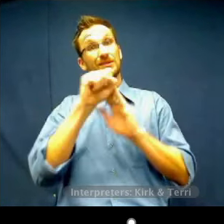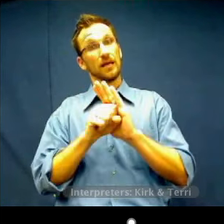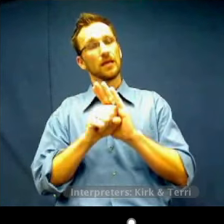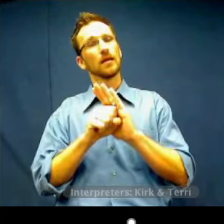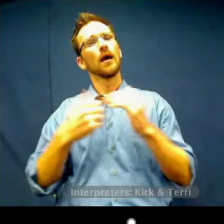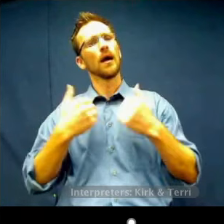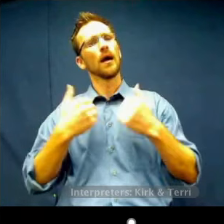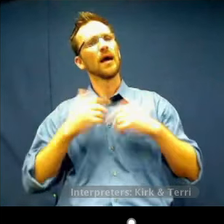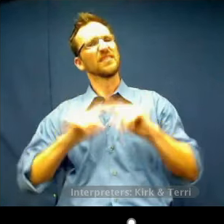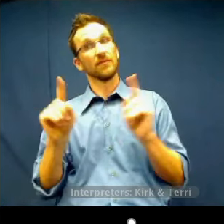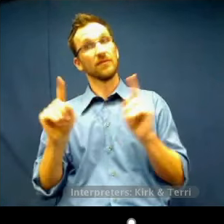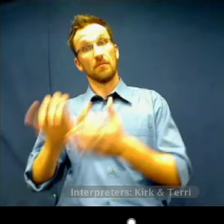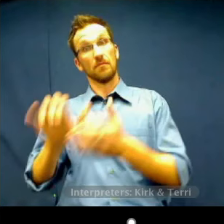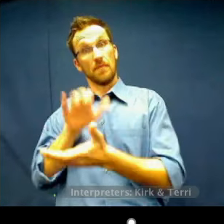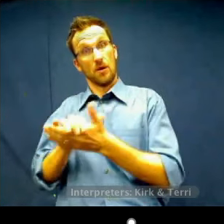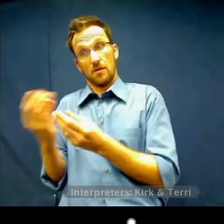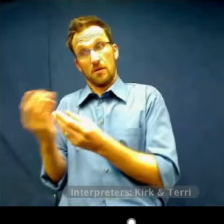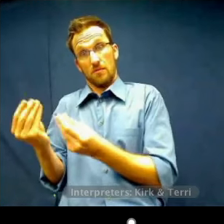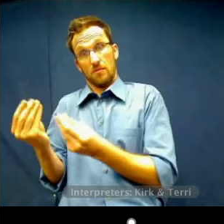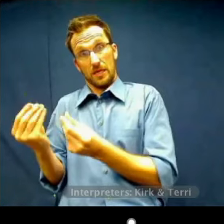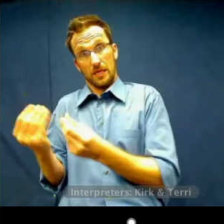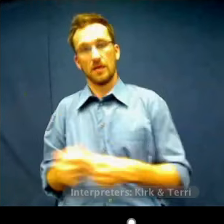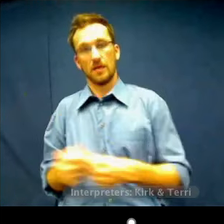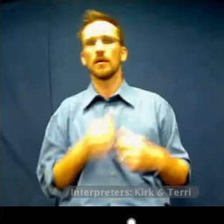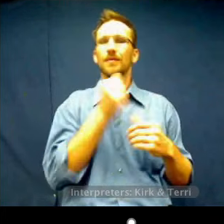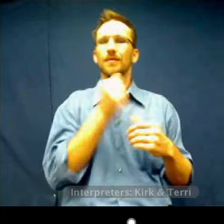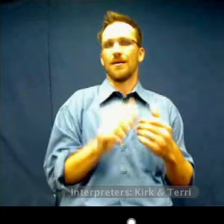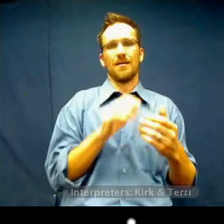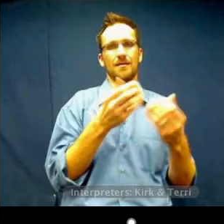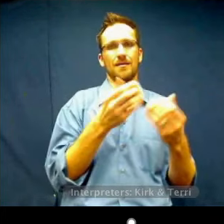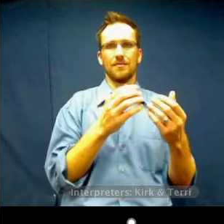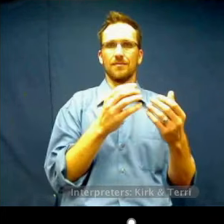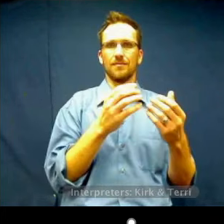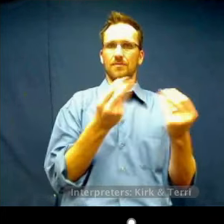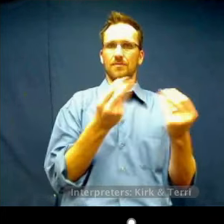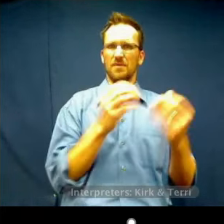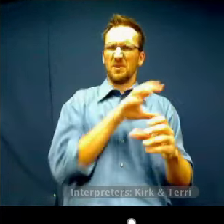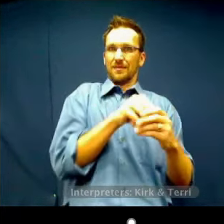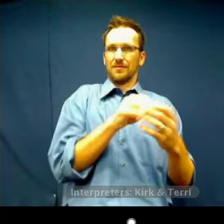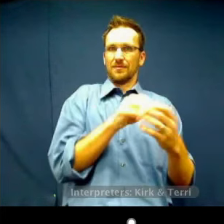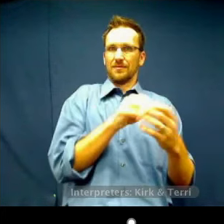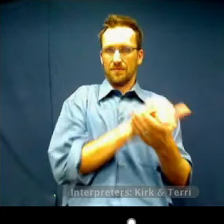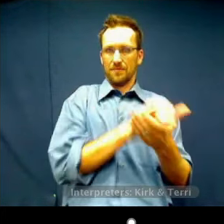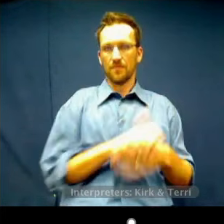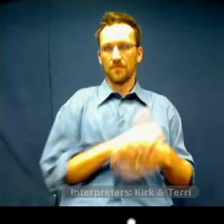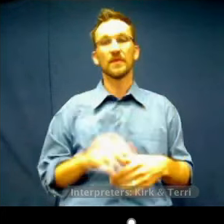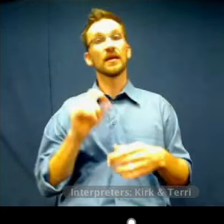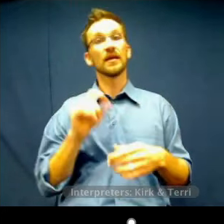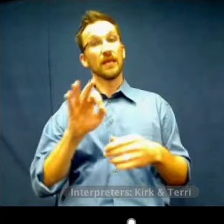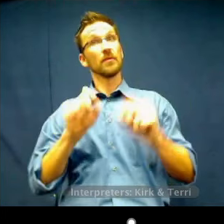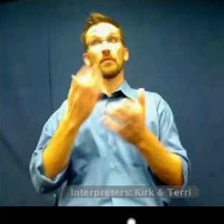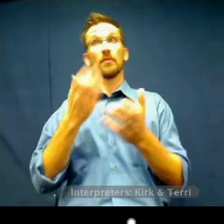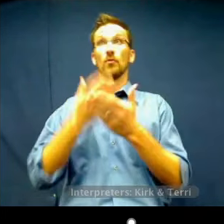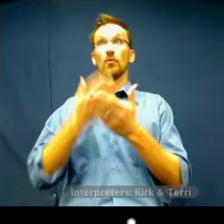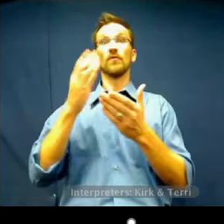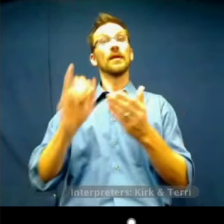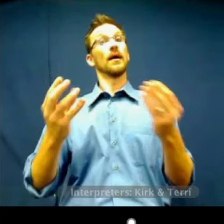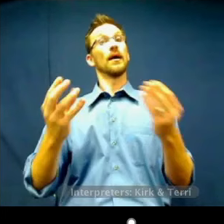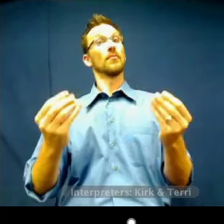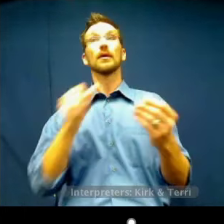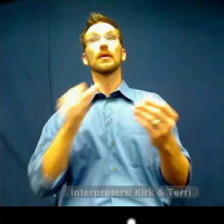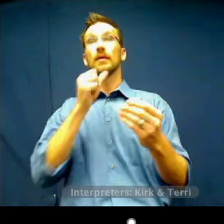and non-marital property. And if you can establish that a piece of property is non-marital, then you get